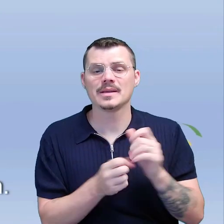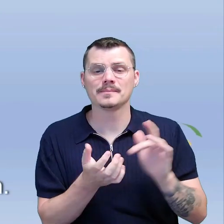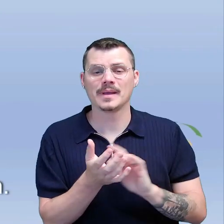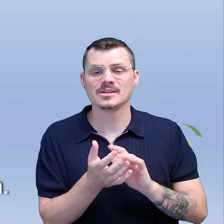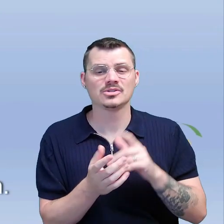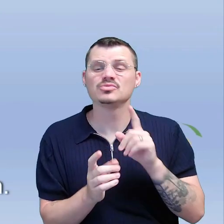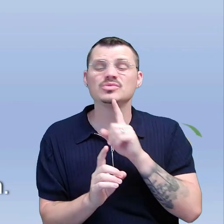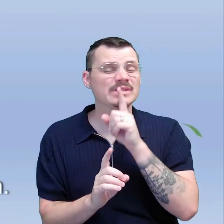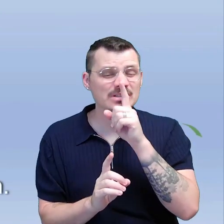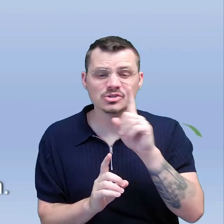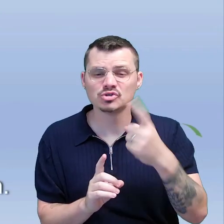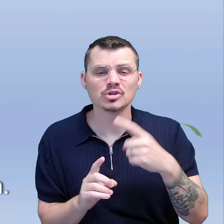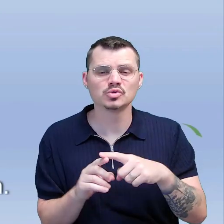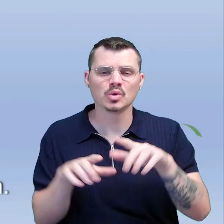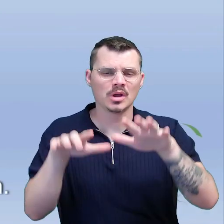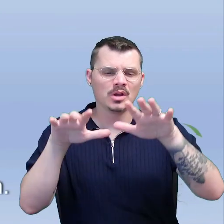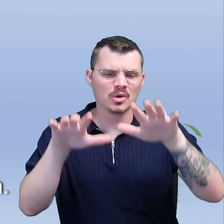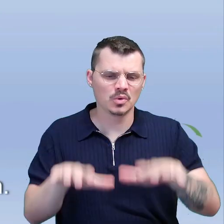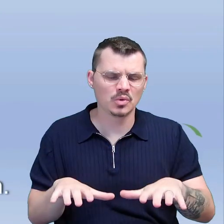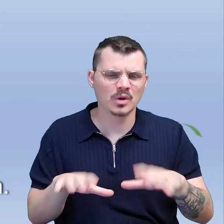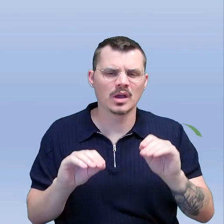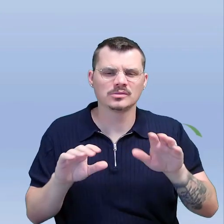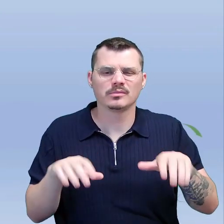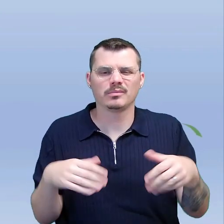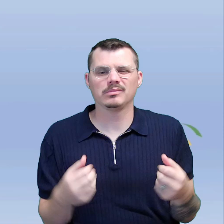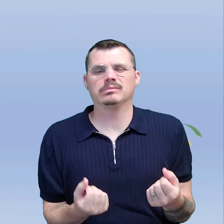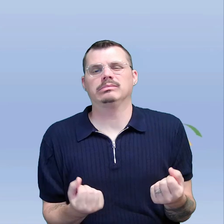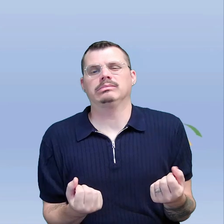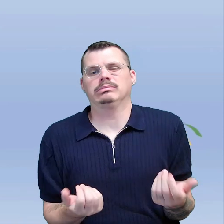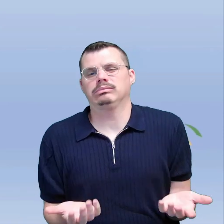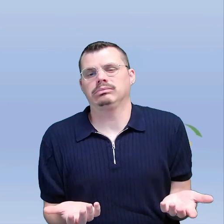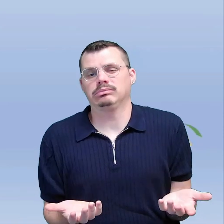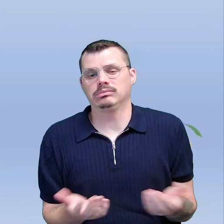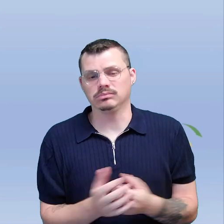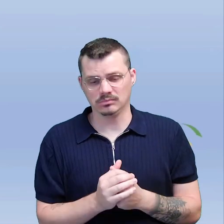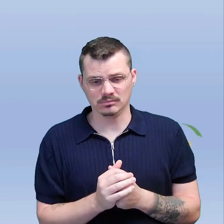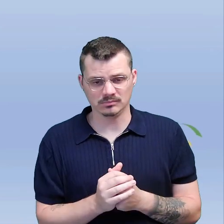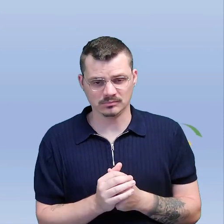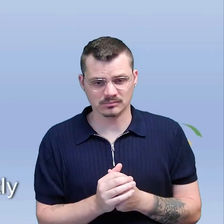that are just used to sedate and restrain.